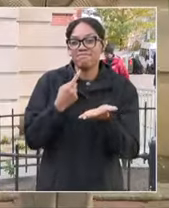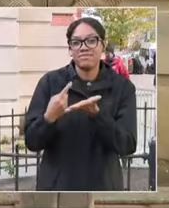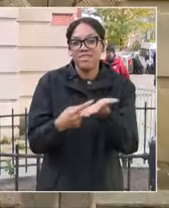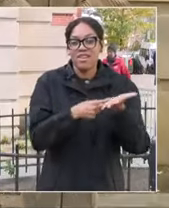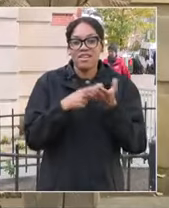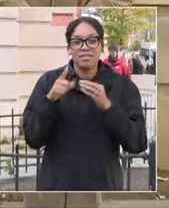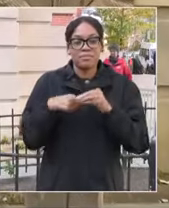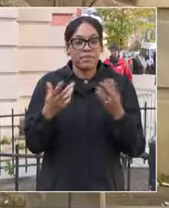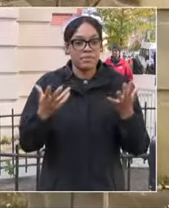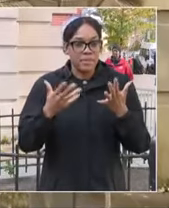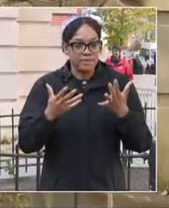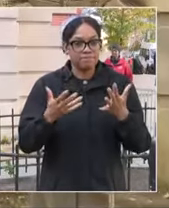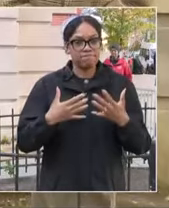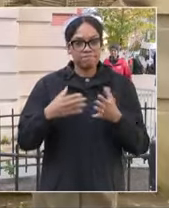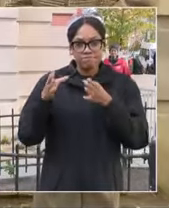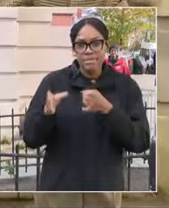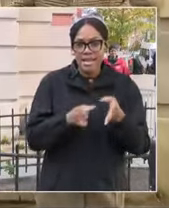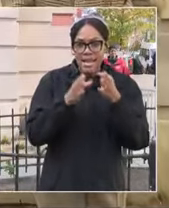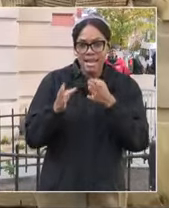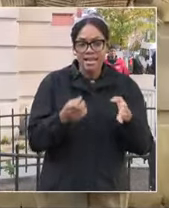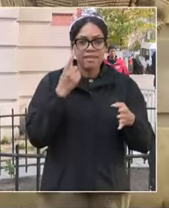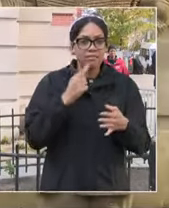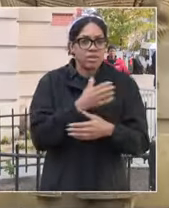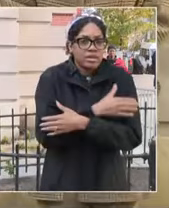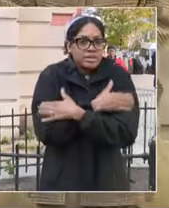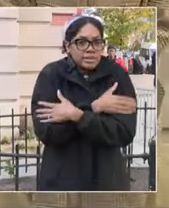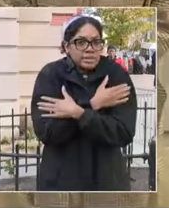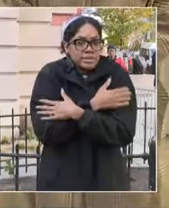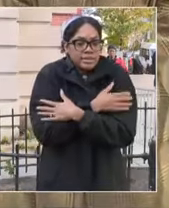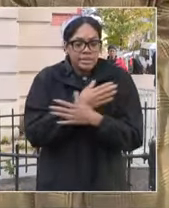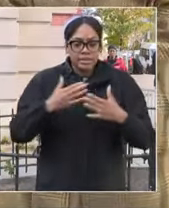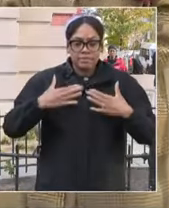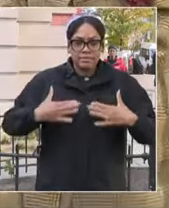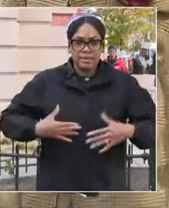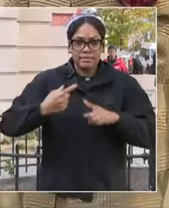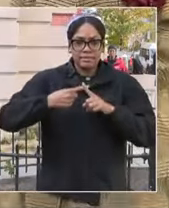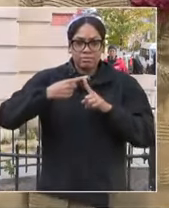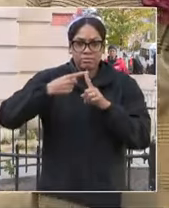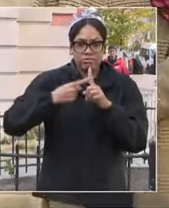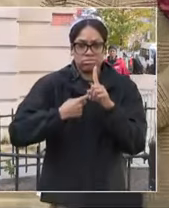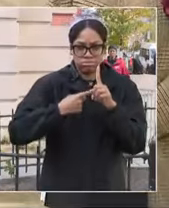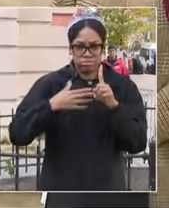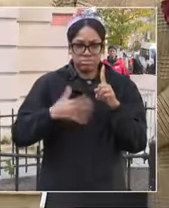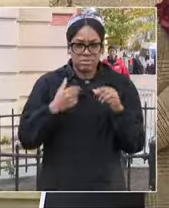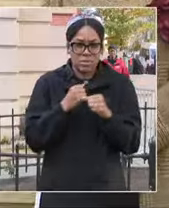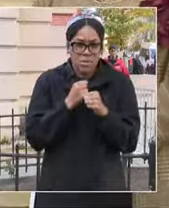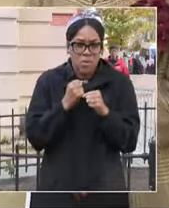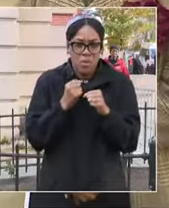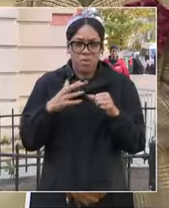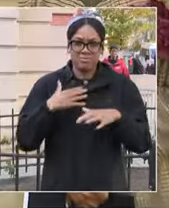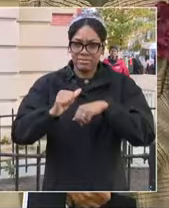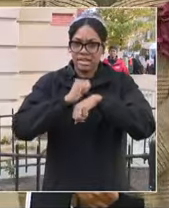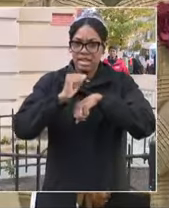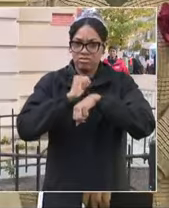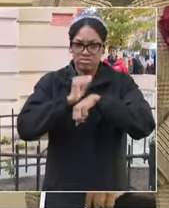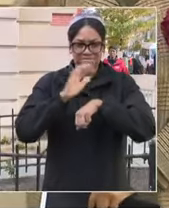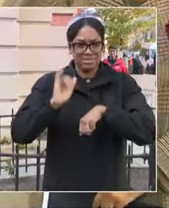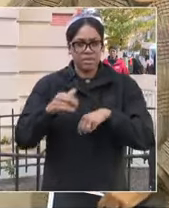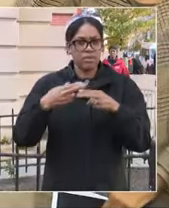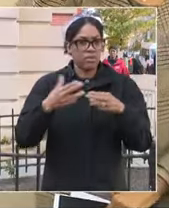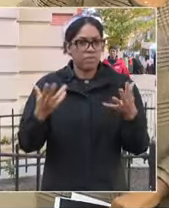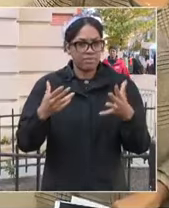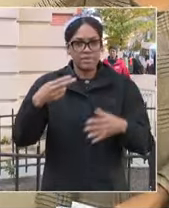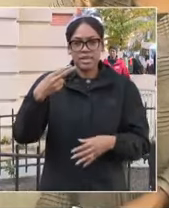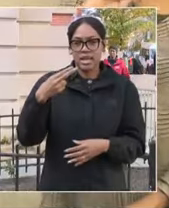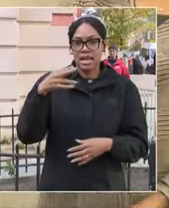even more of an honor to do it with so many dedicated city leaders, public service professionals, community-based and faith-based organizations, and of course,